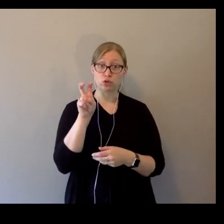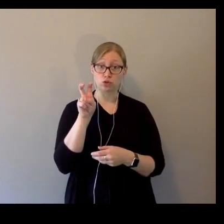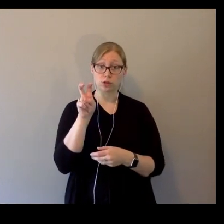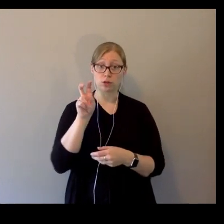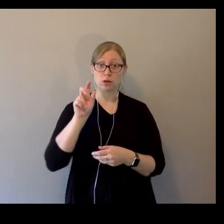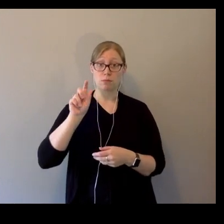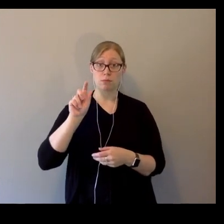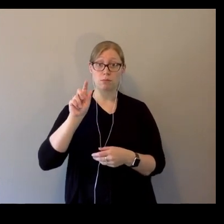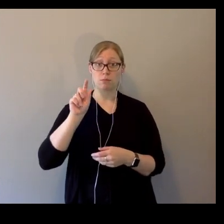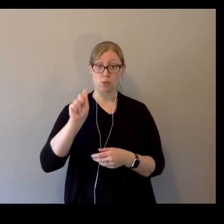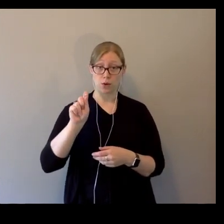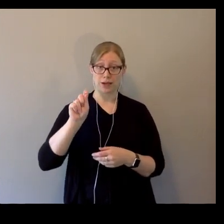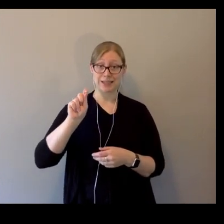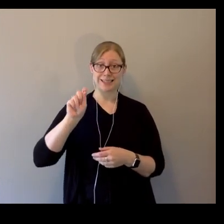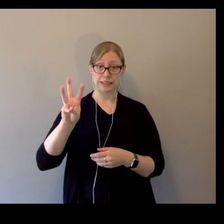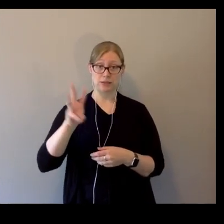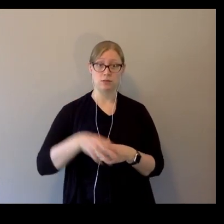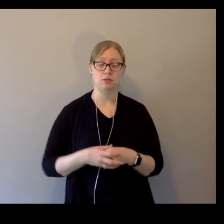200.6.